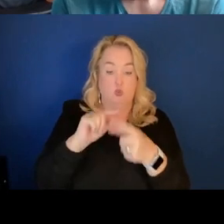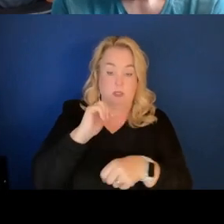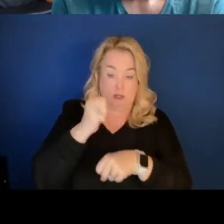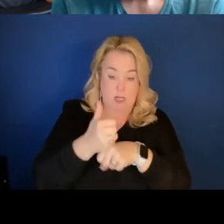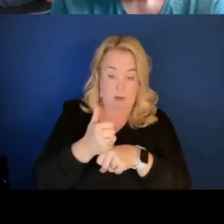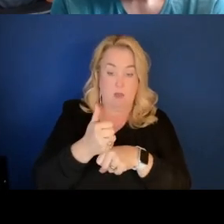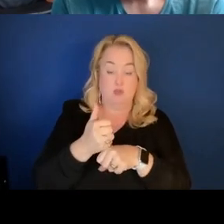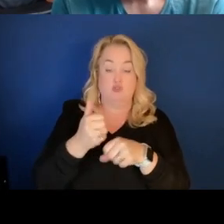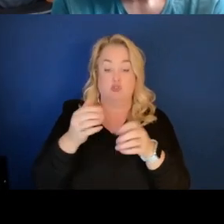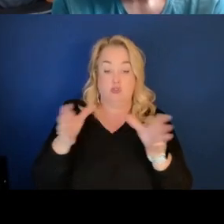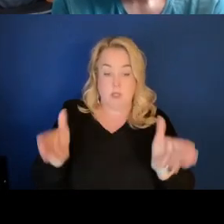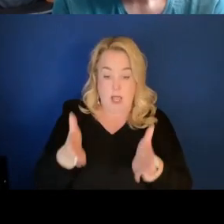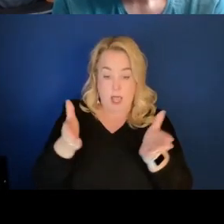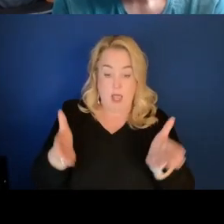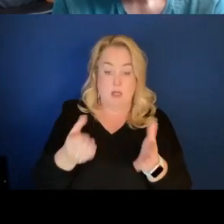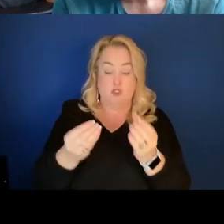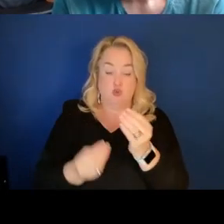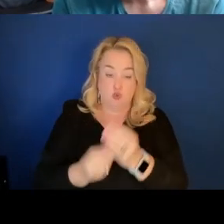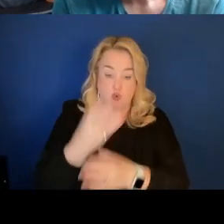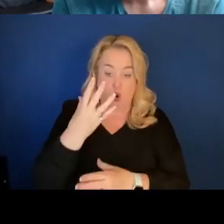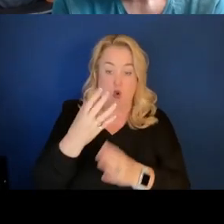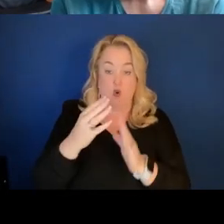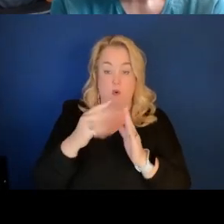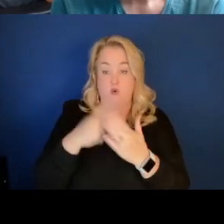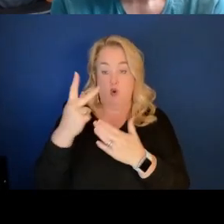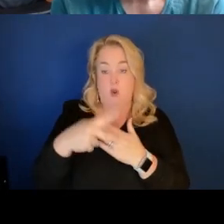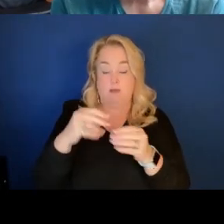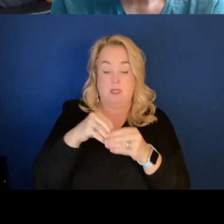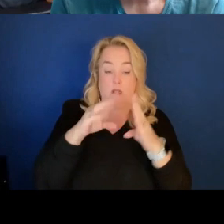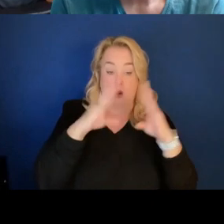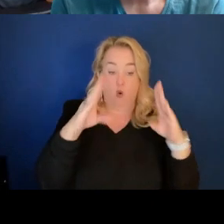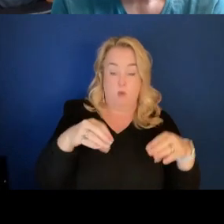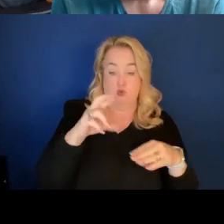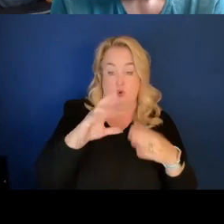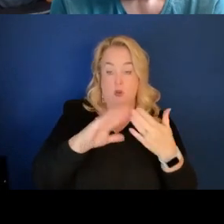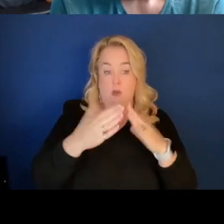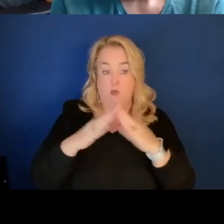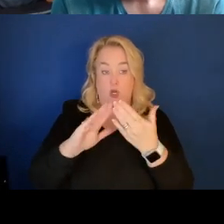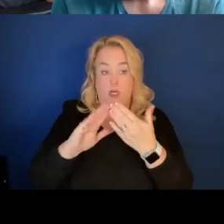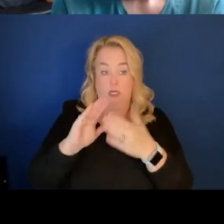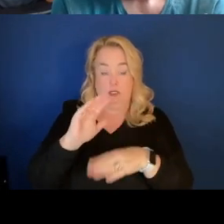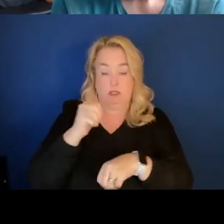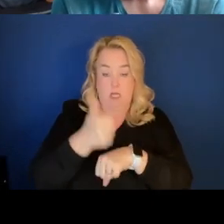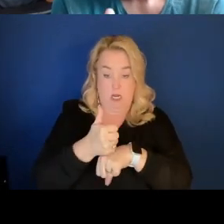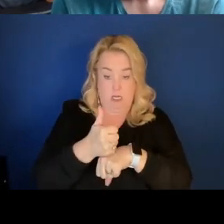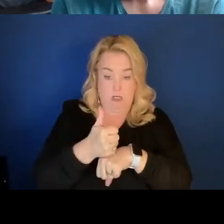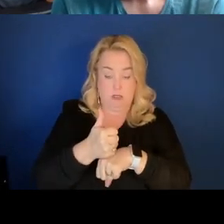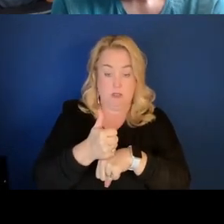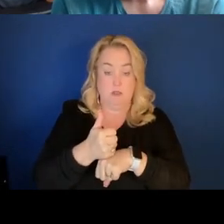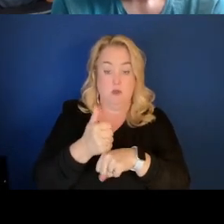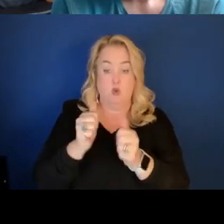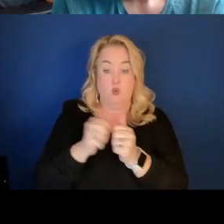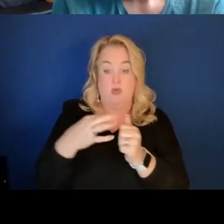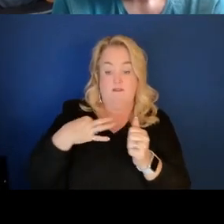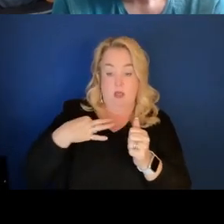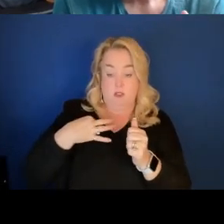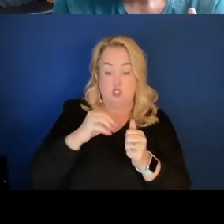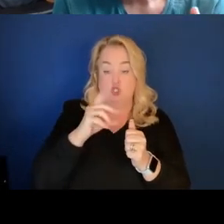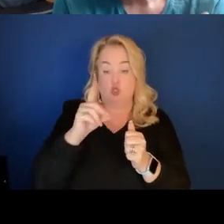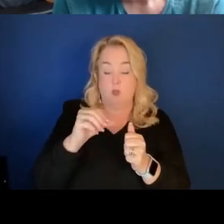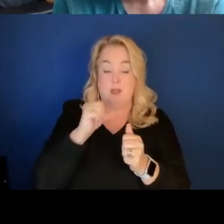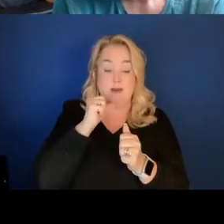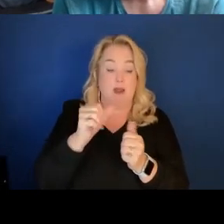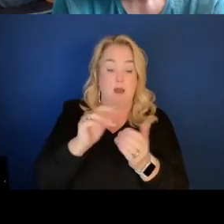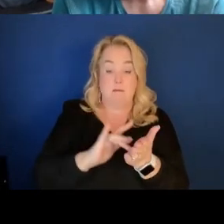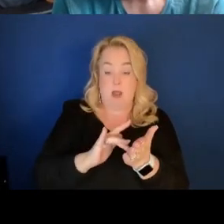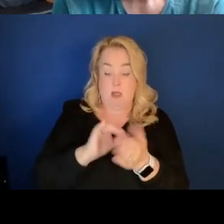grow model volunteer programs in home or community-based settings, with volunteers performing non-medical tasks and